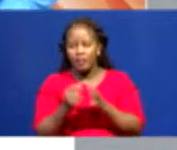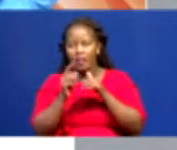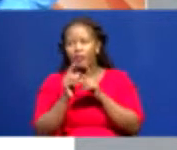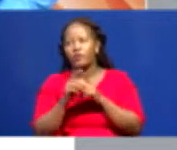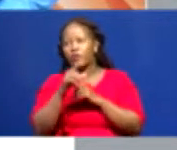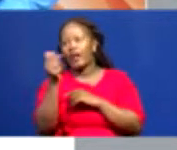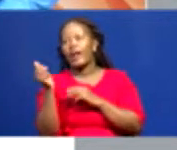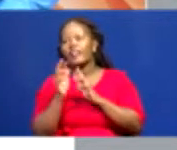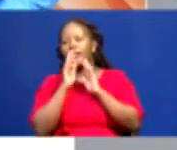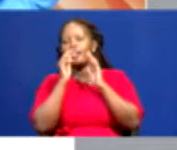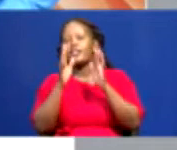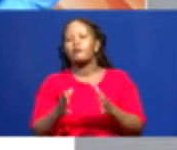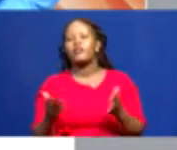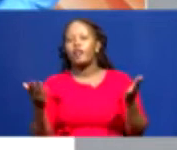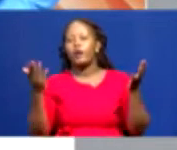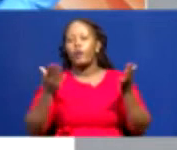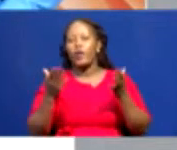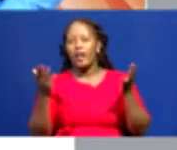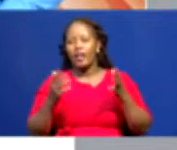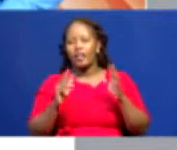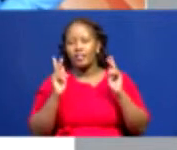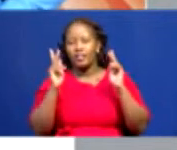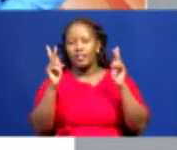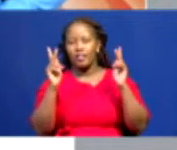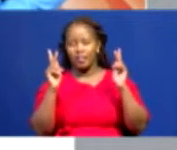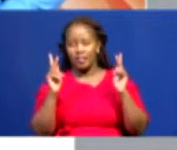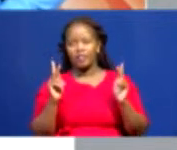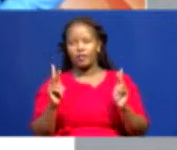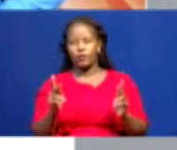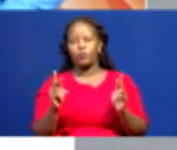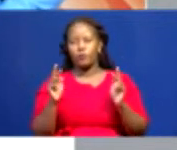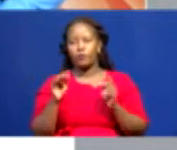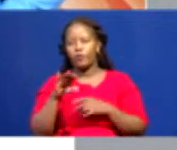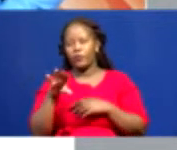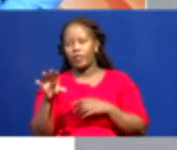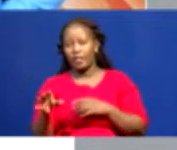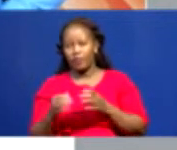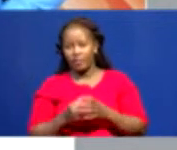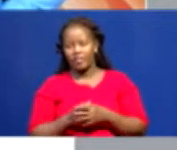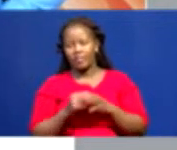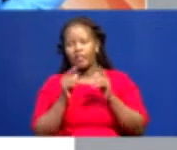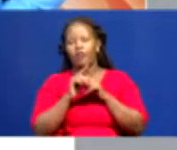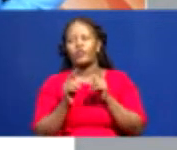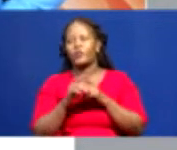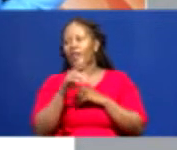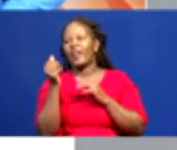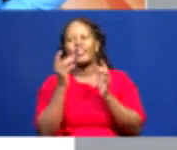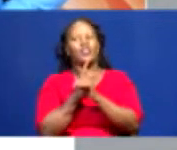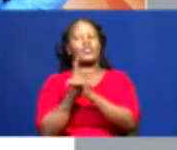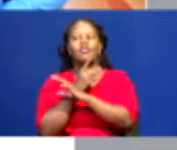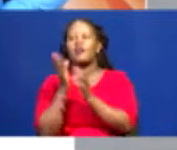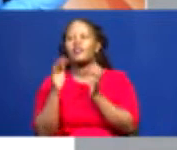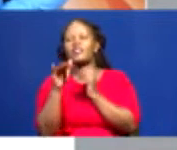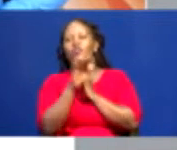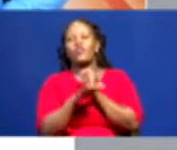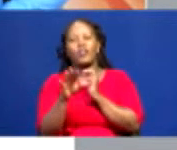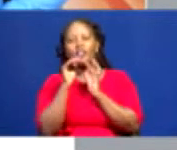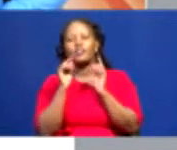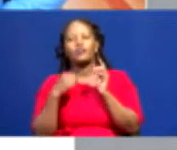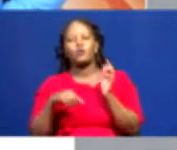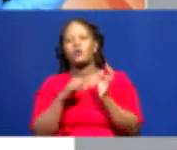is on standby from the county of Kisumu, and other parts of the country we are